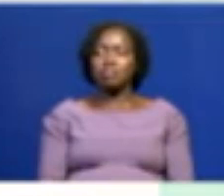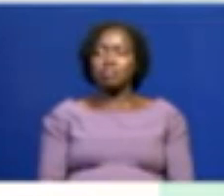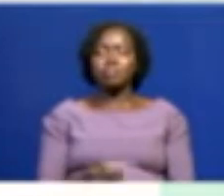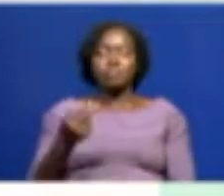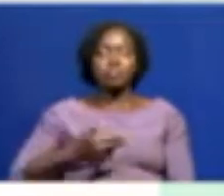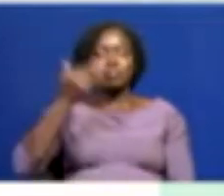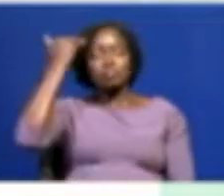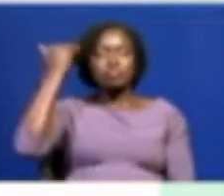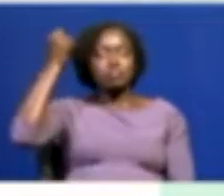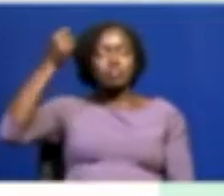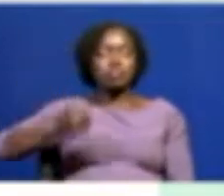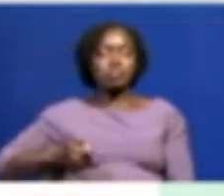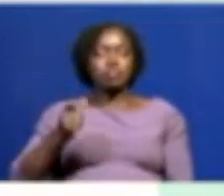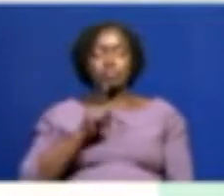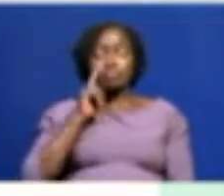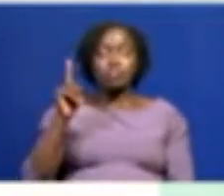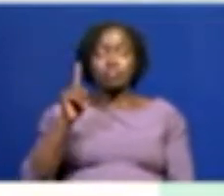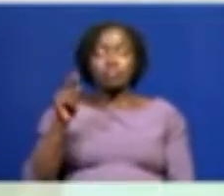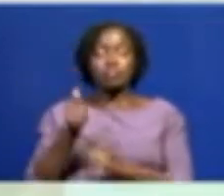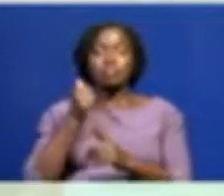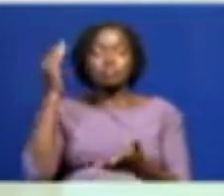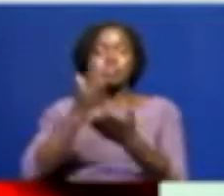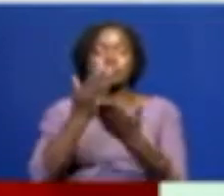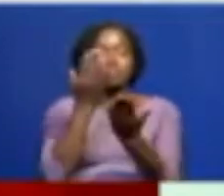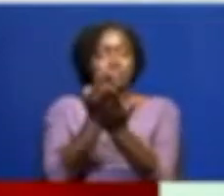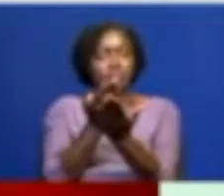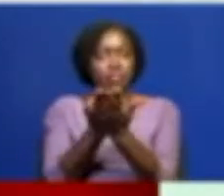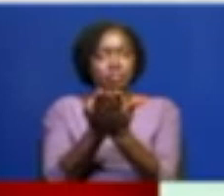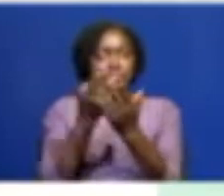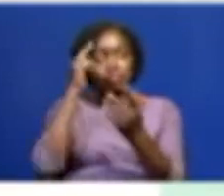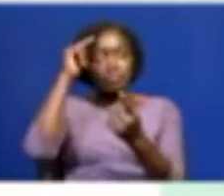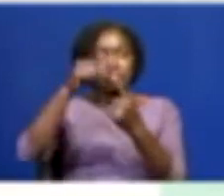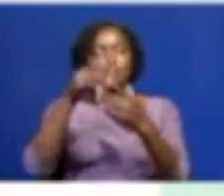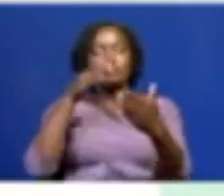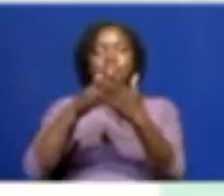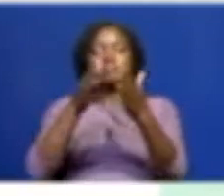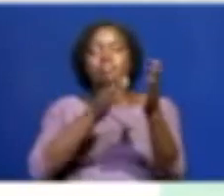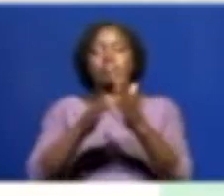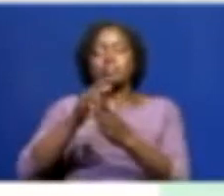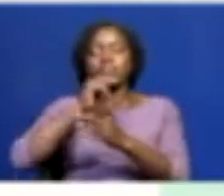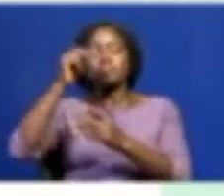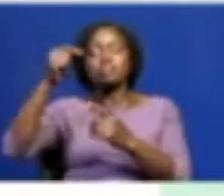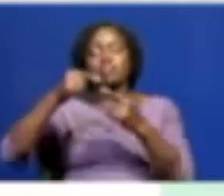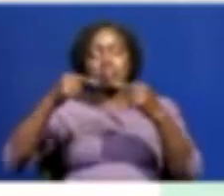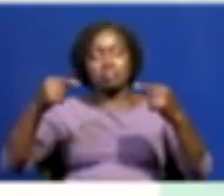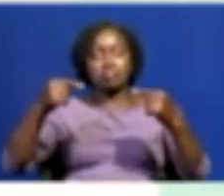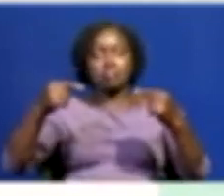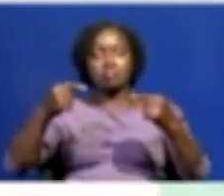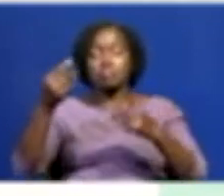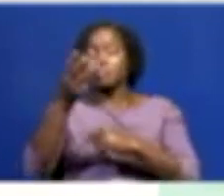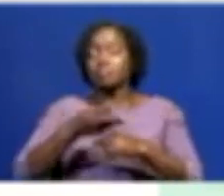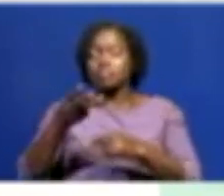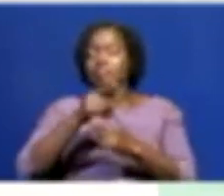High Court Judge Lawrence Mugambi has declined to stop a petition seeking to block the planned opposition-led protests scheduled for